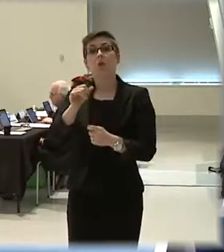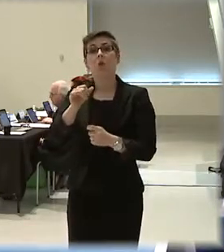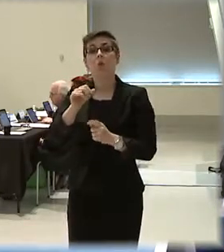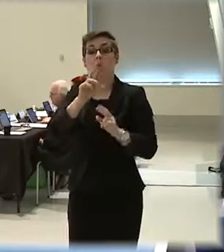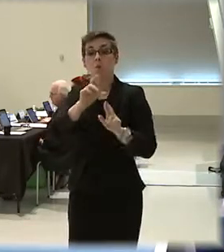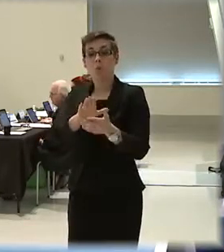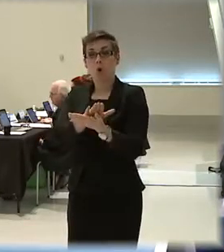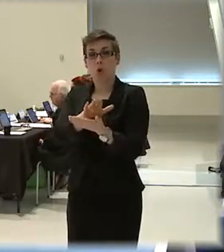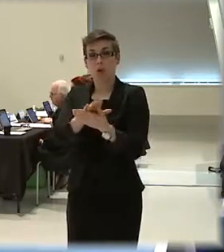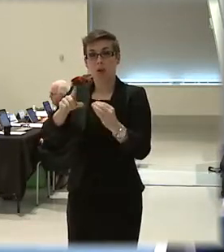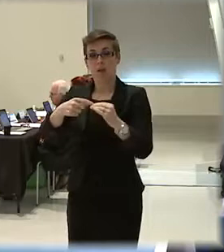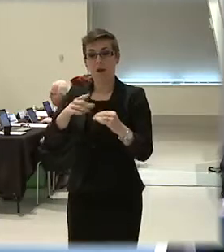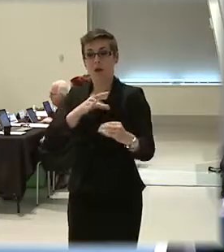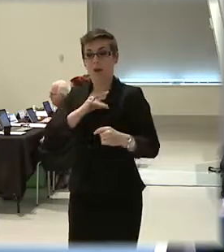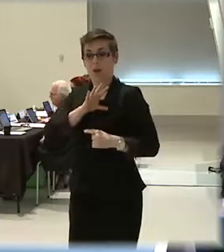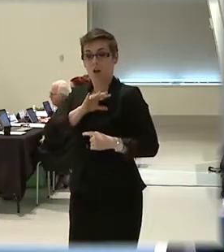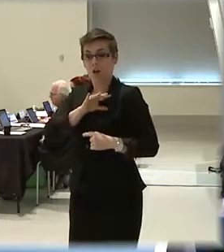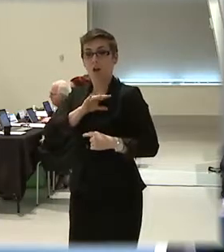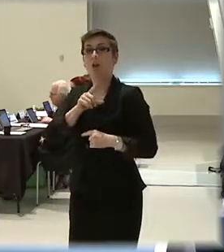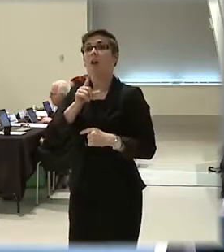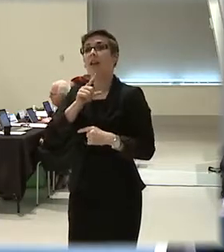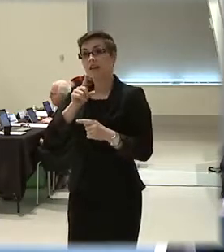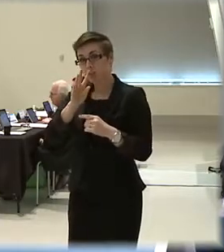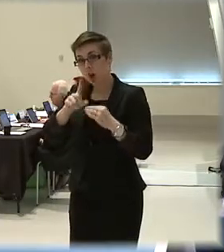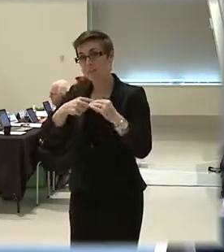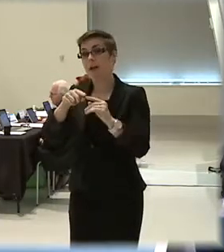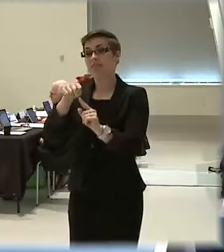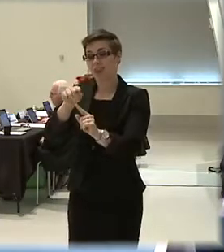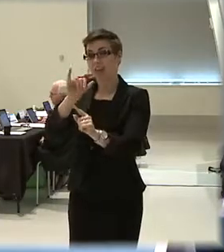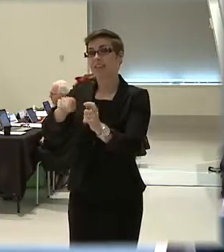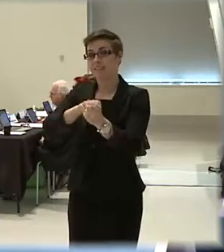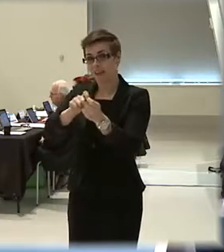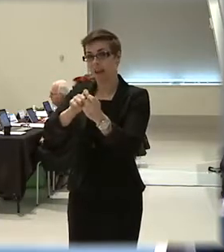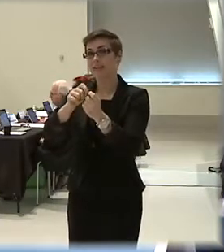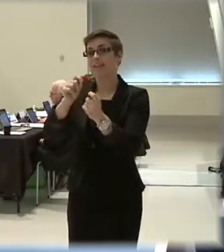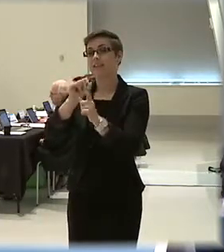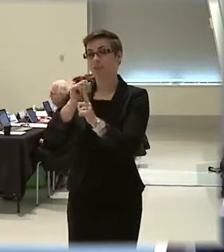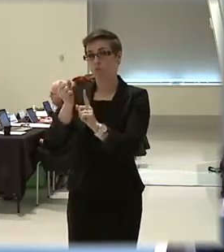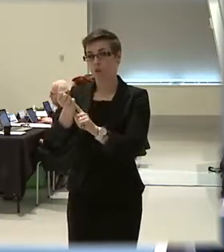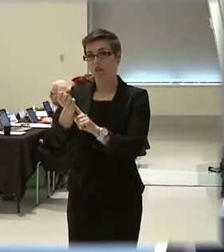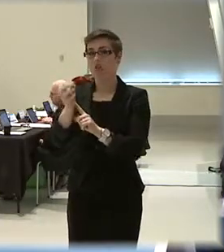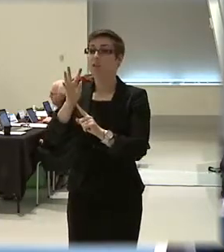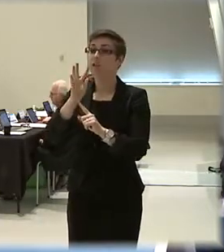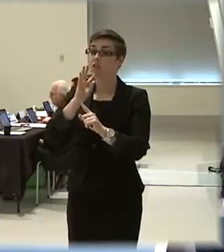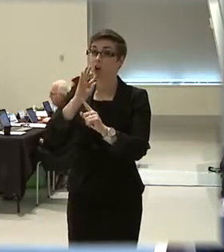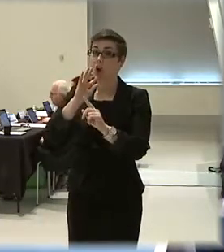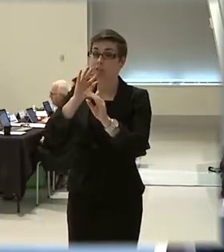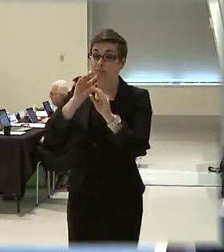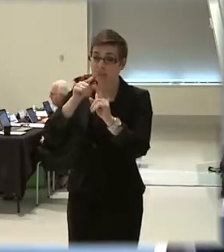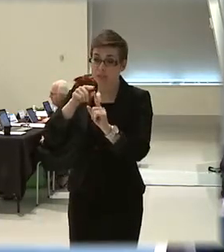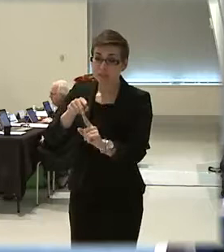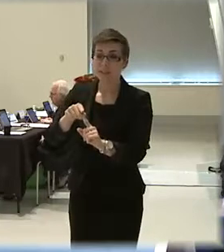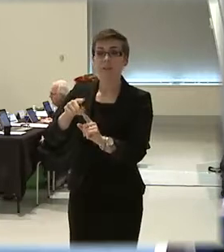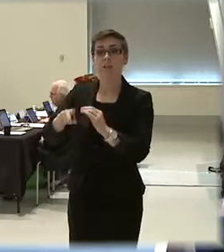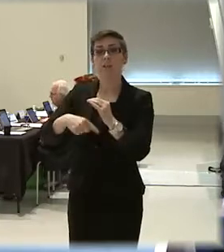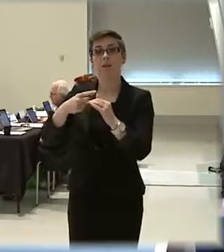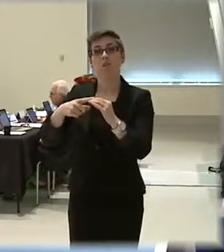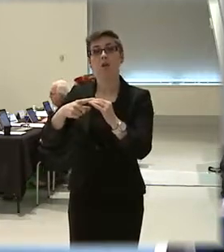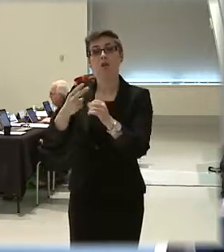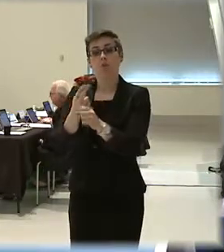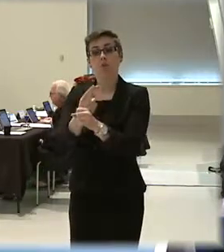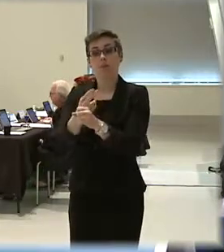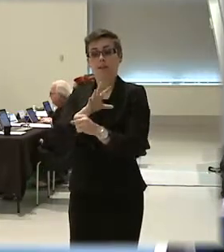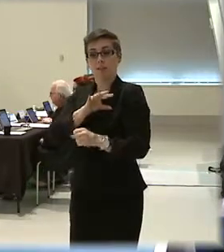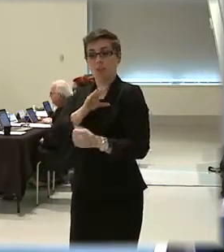cameras contemplates this exact situation and talks specifically about using the camera evidence